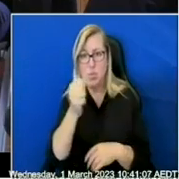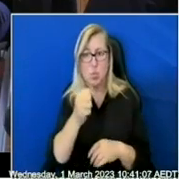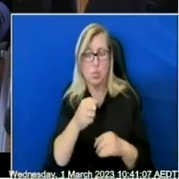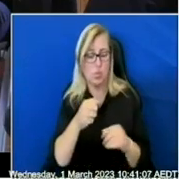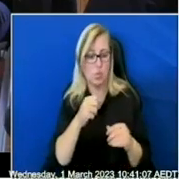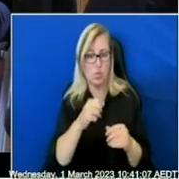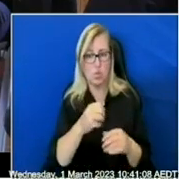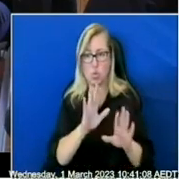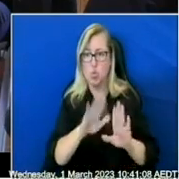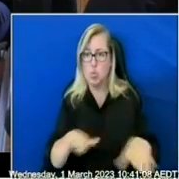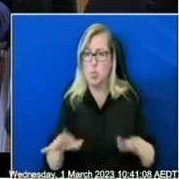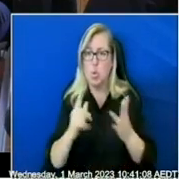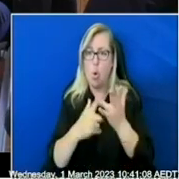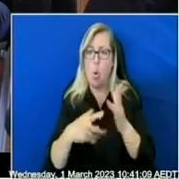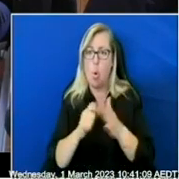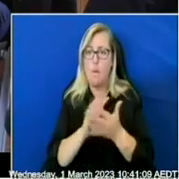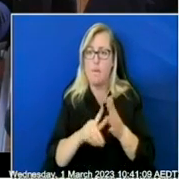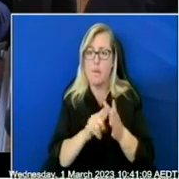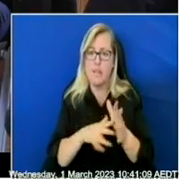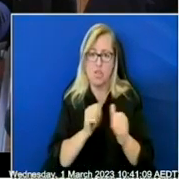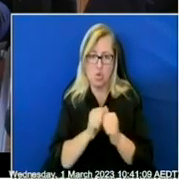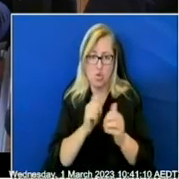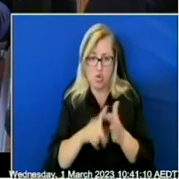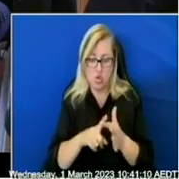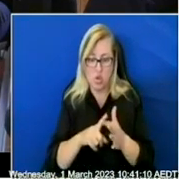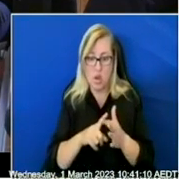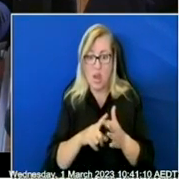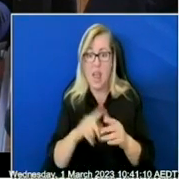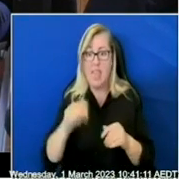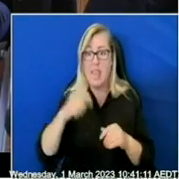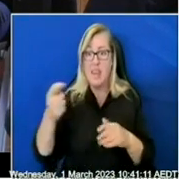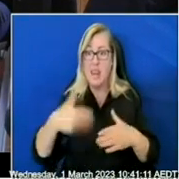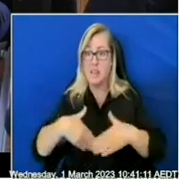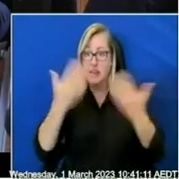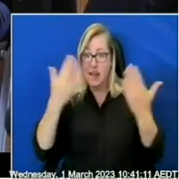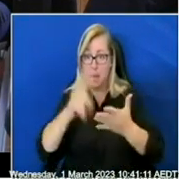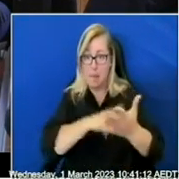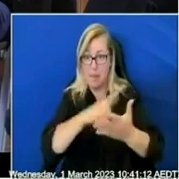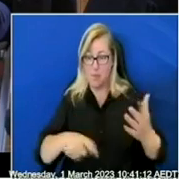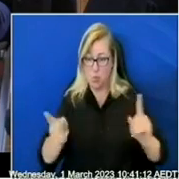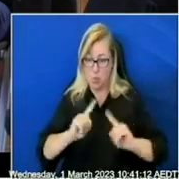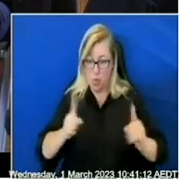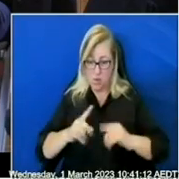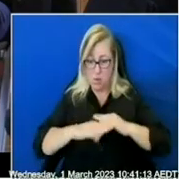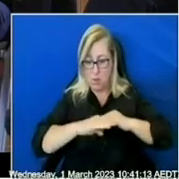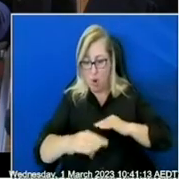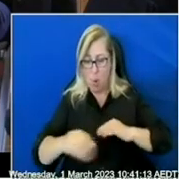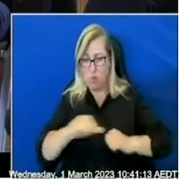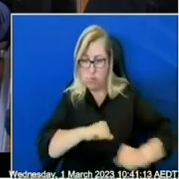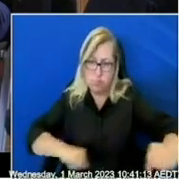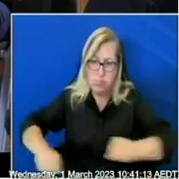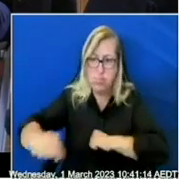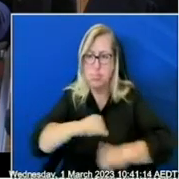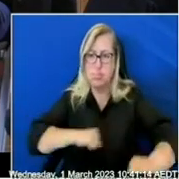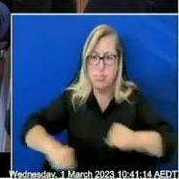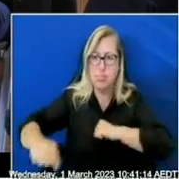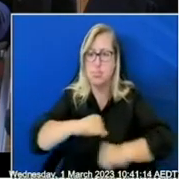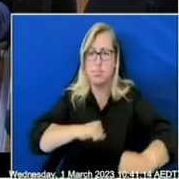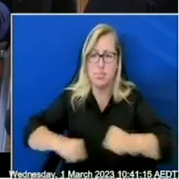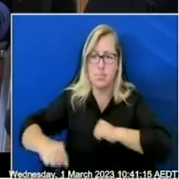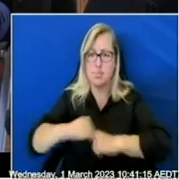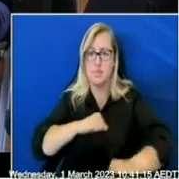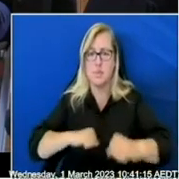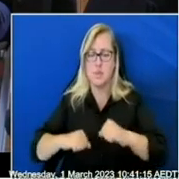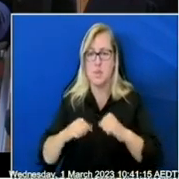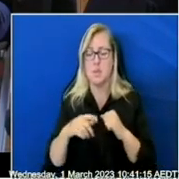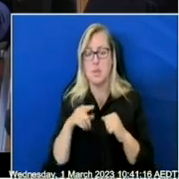scrubbing the floors, that was her punishment. Mm. And also Uncle Ronnie, he was about 13, I